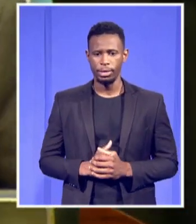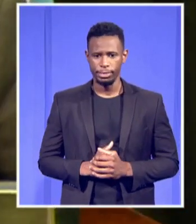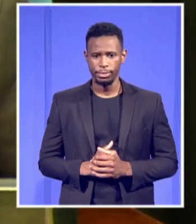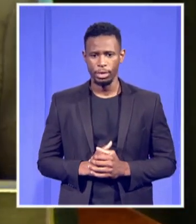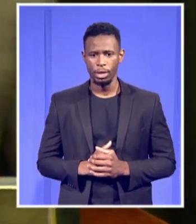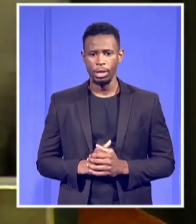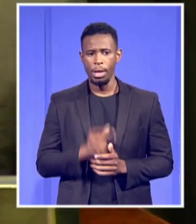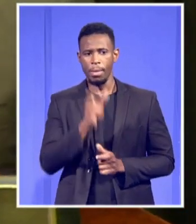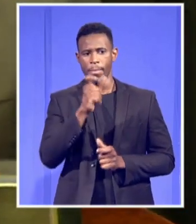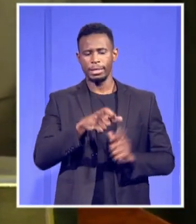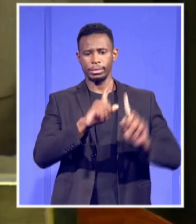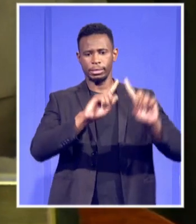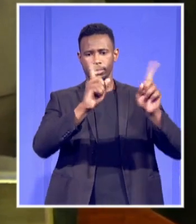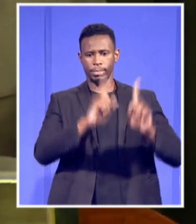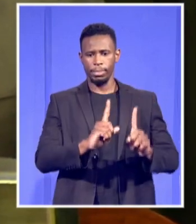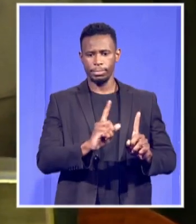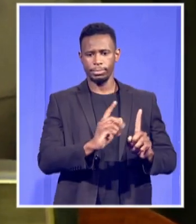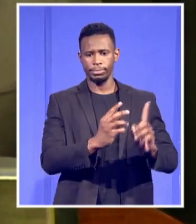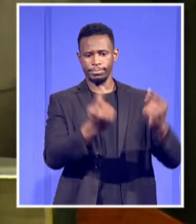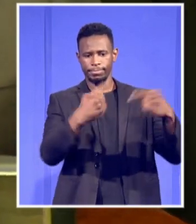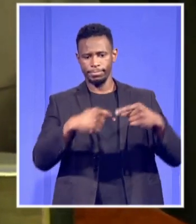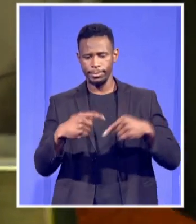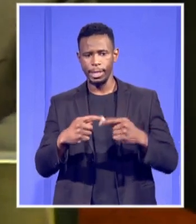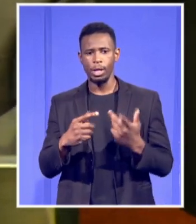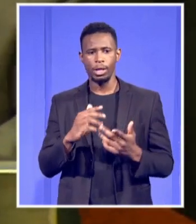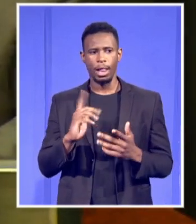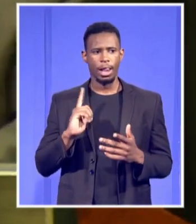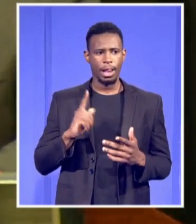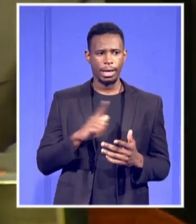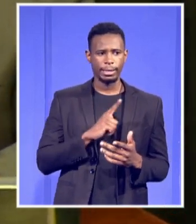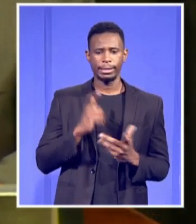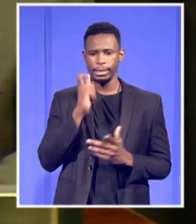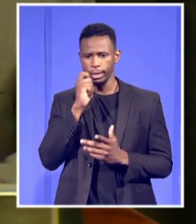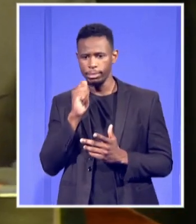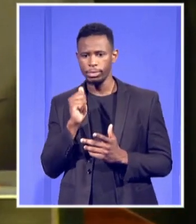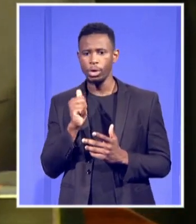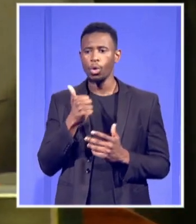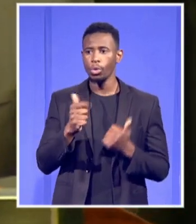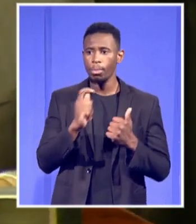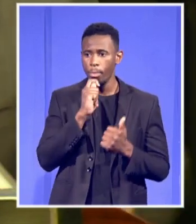distinguished delegates, ladies and gentlemen, good